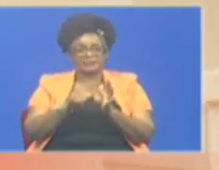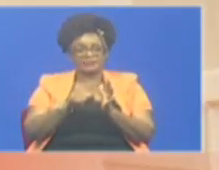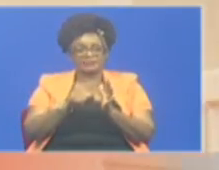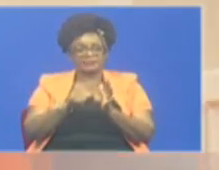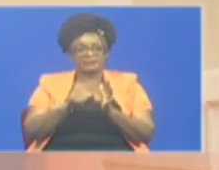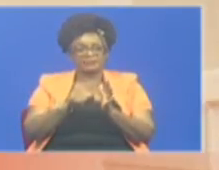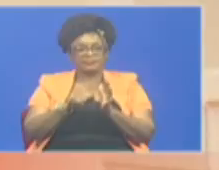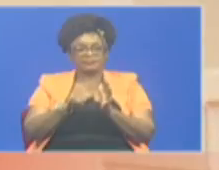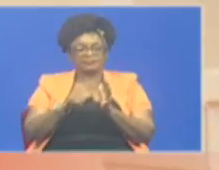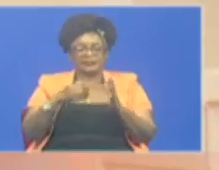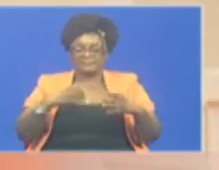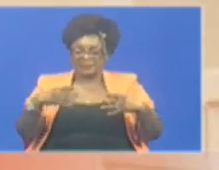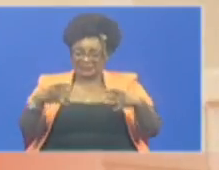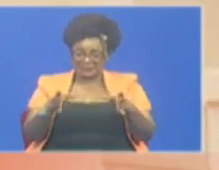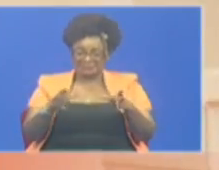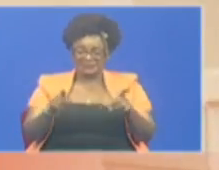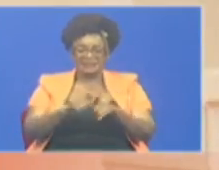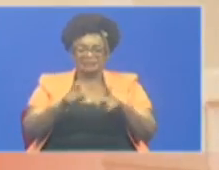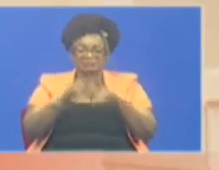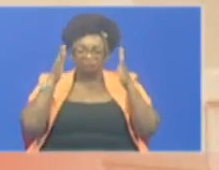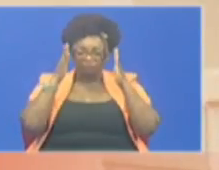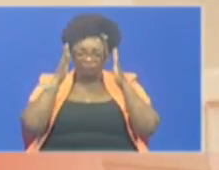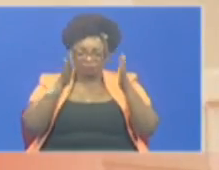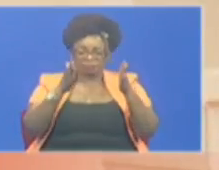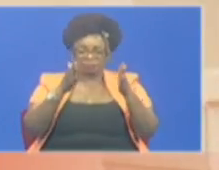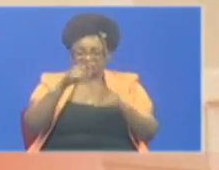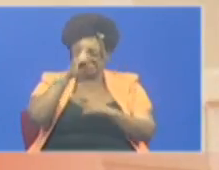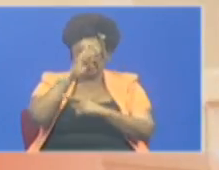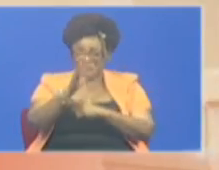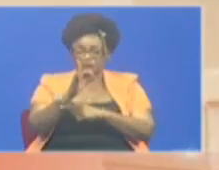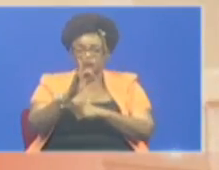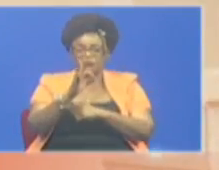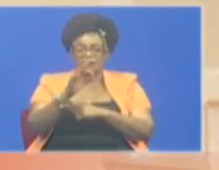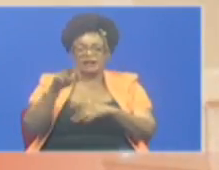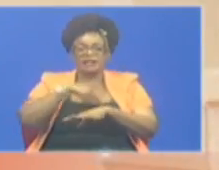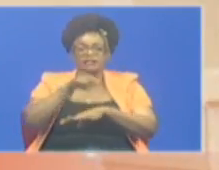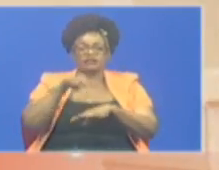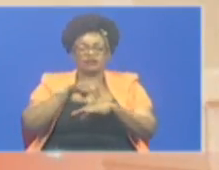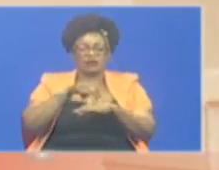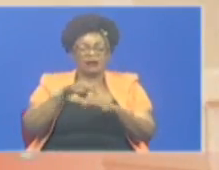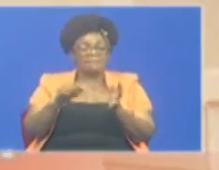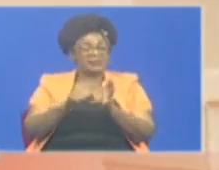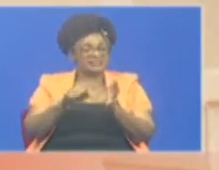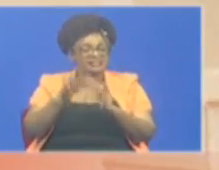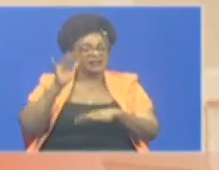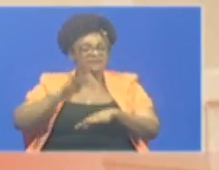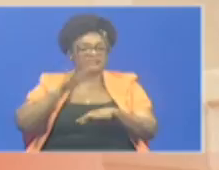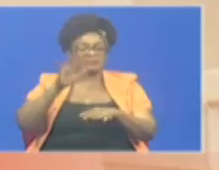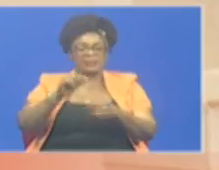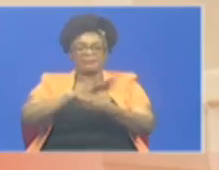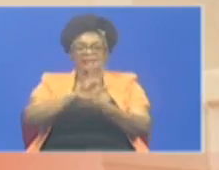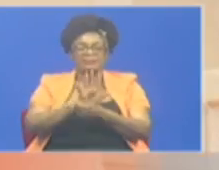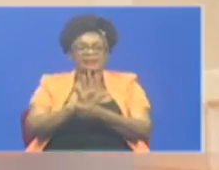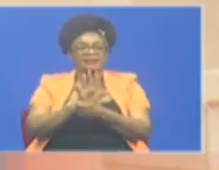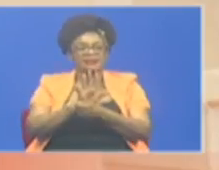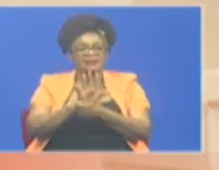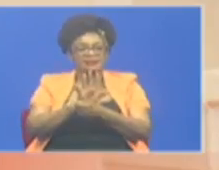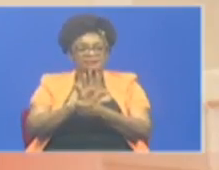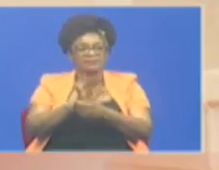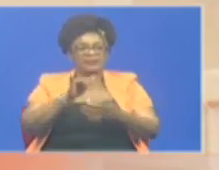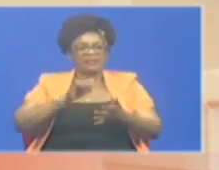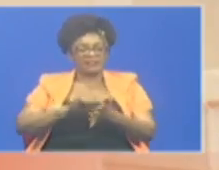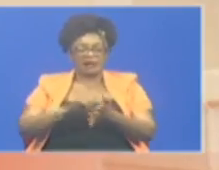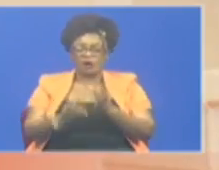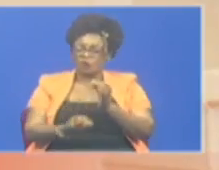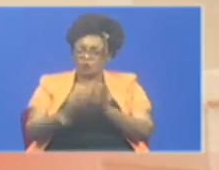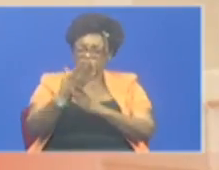My team is also paying attention to critical national matters affected by the pandemic that are causing